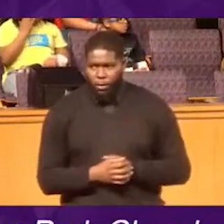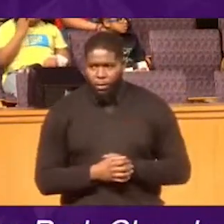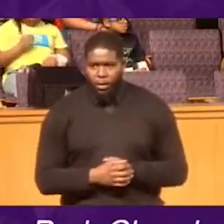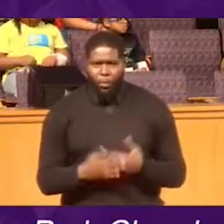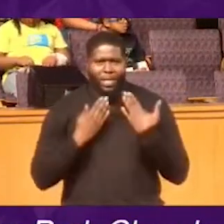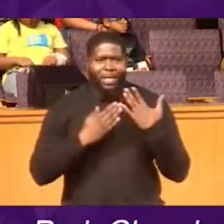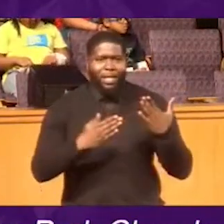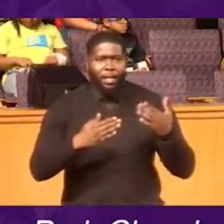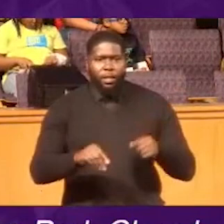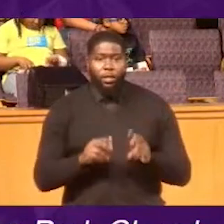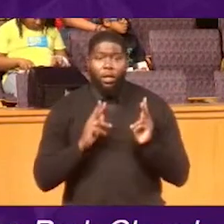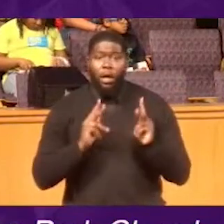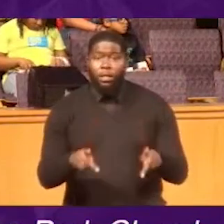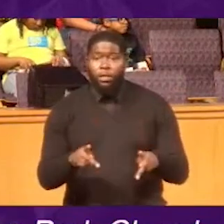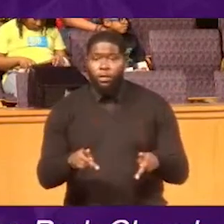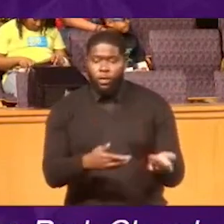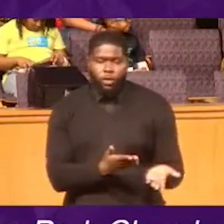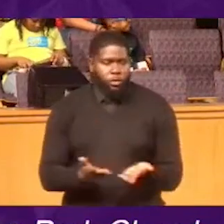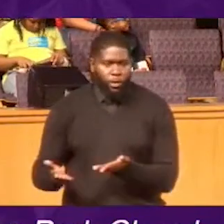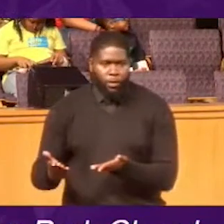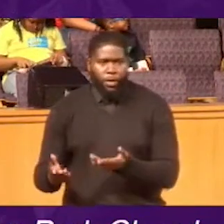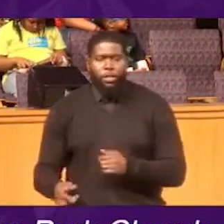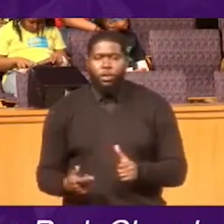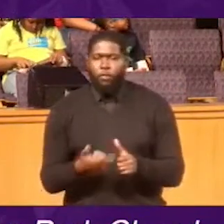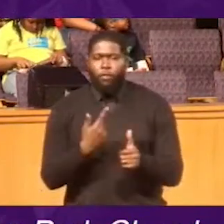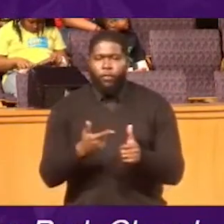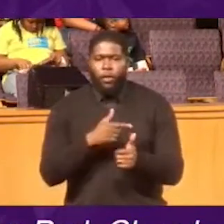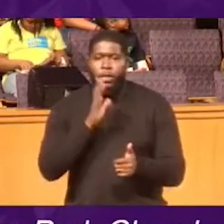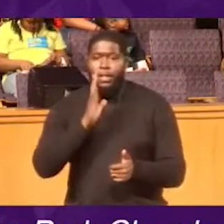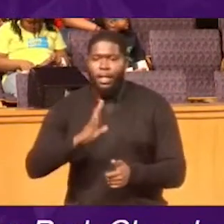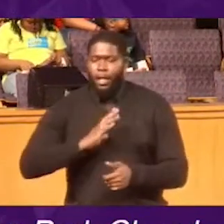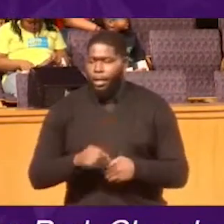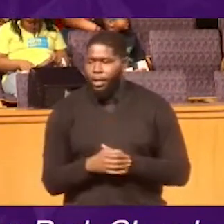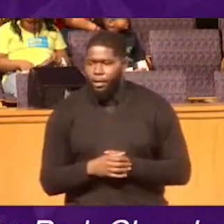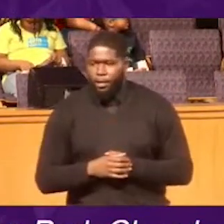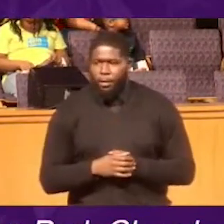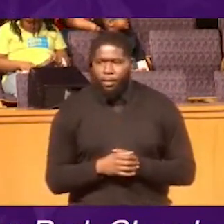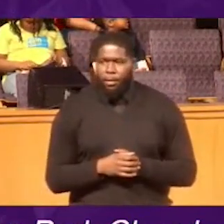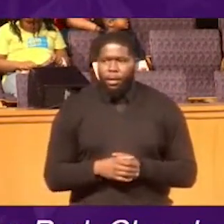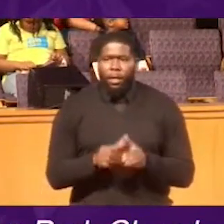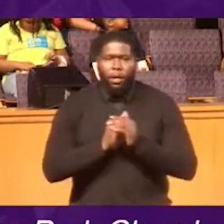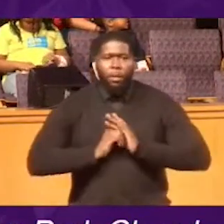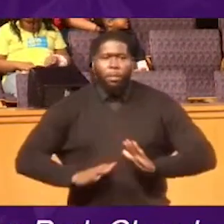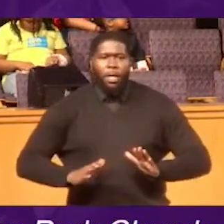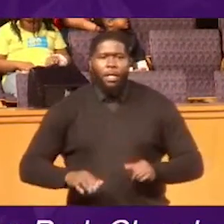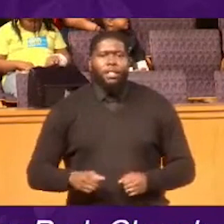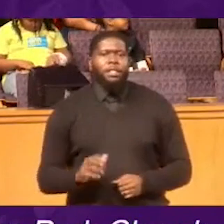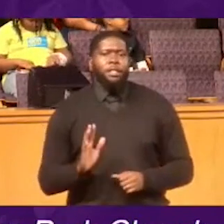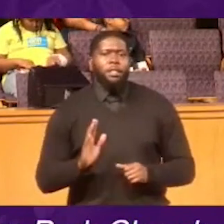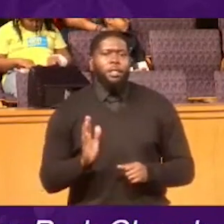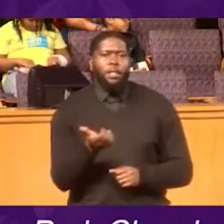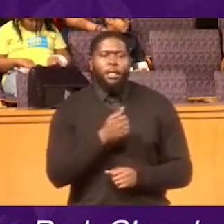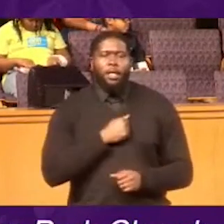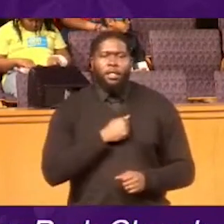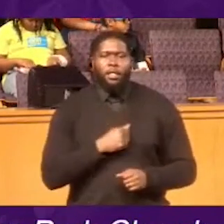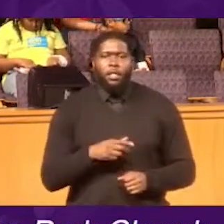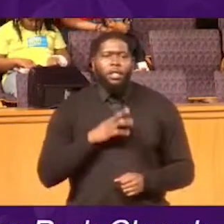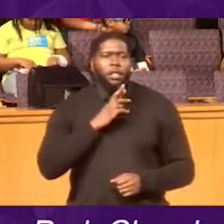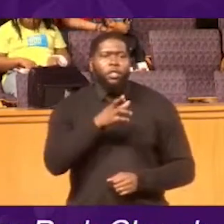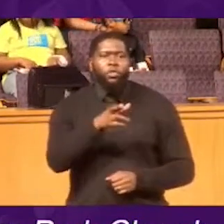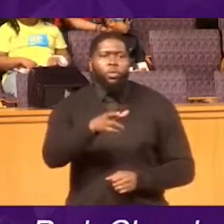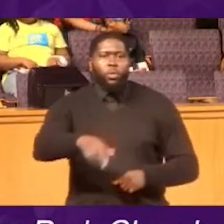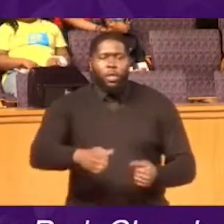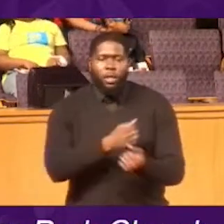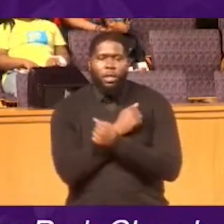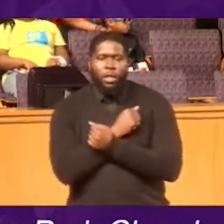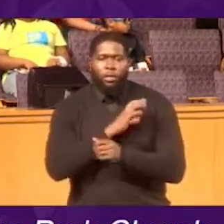thank you for the opportunity to serve as your First Lady. God has blessed us, and I truly love each